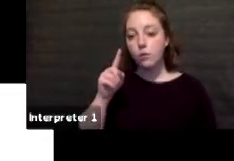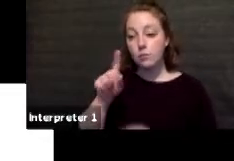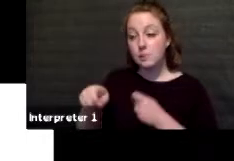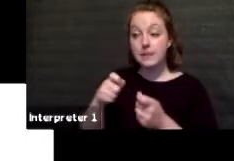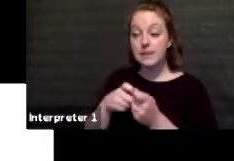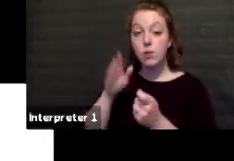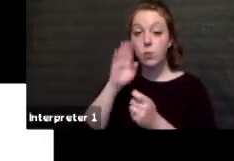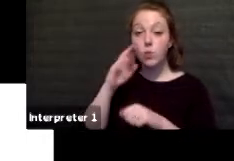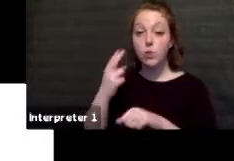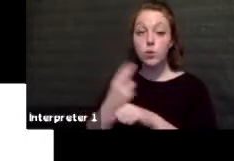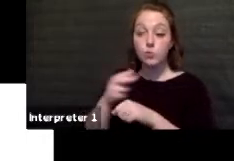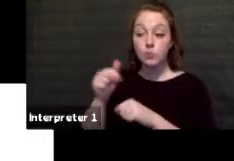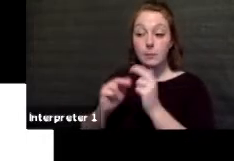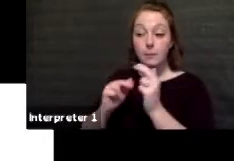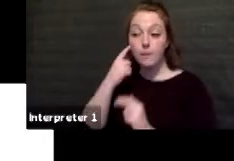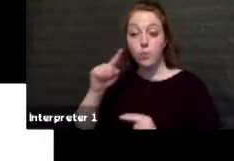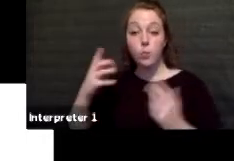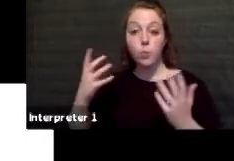Dr. Rowe.